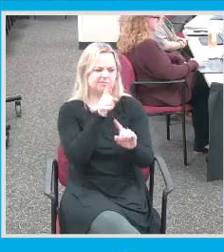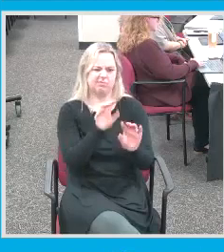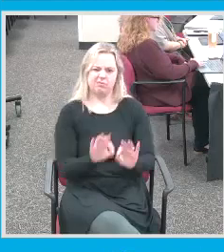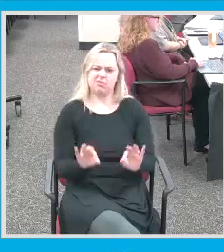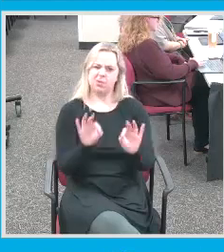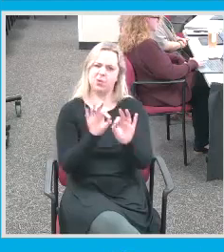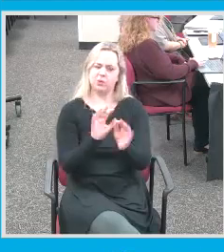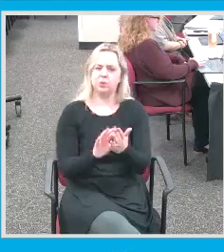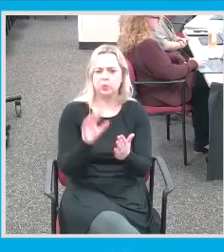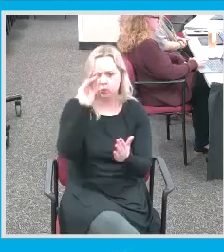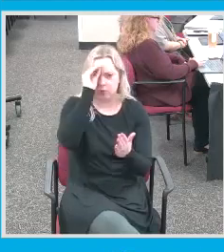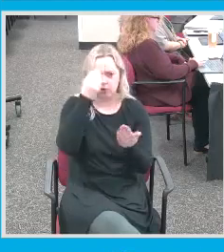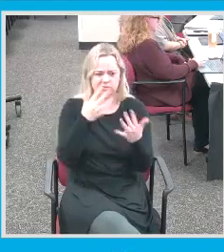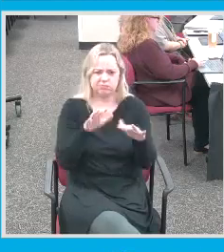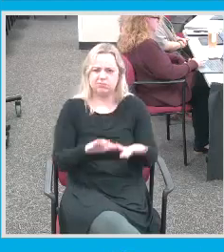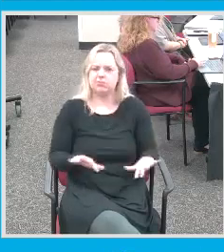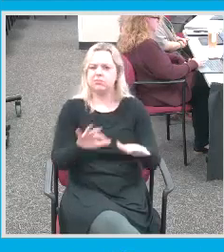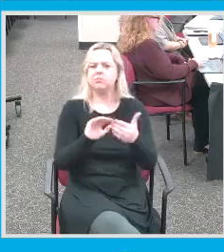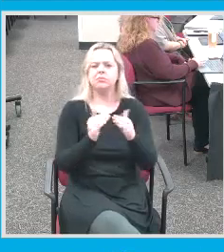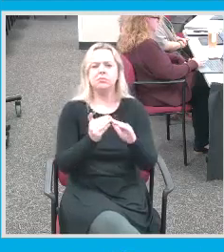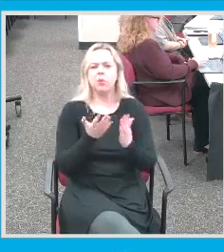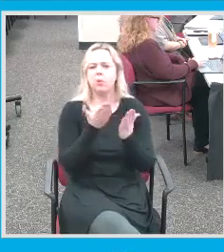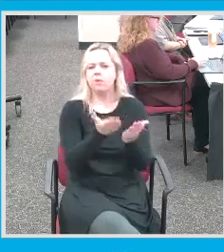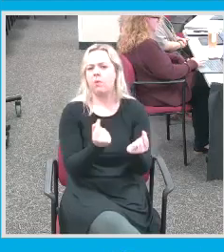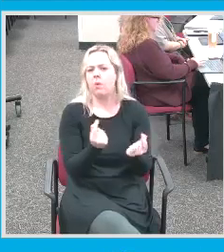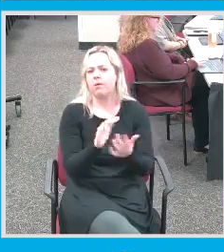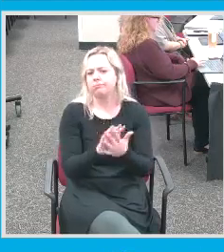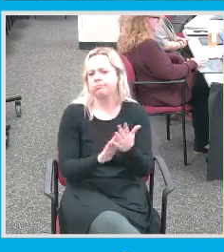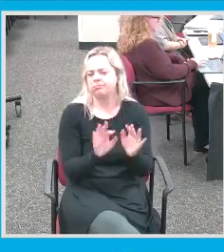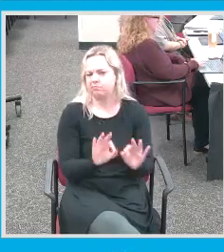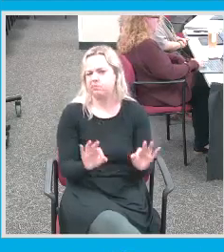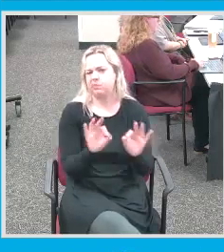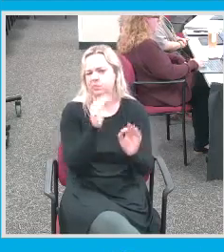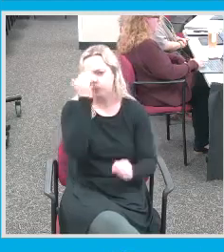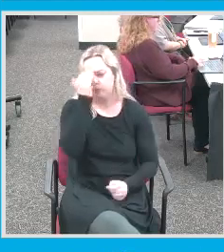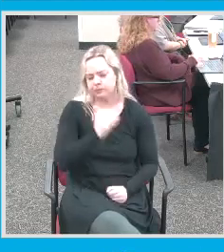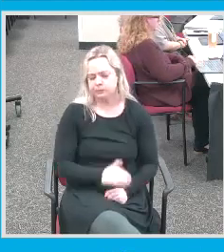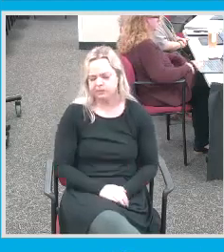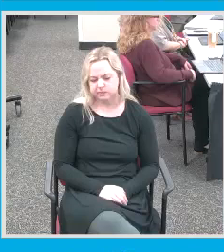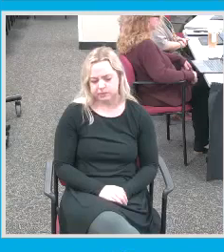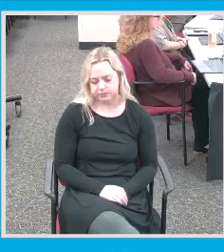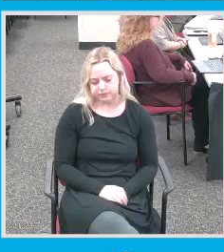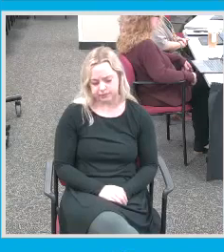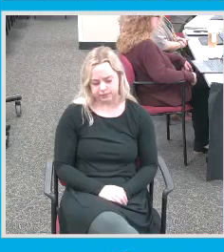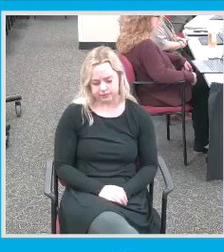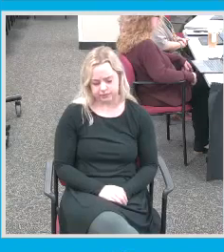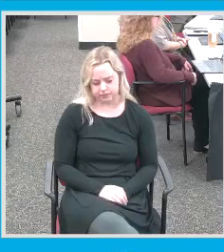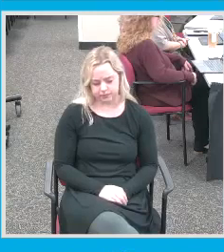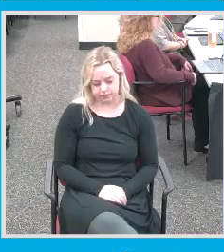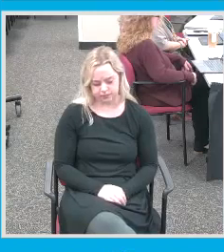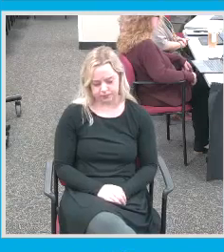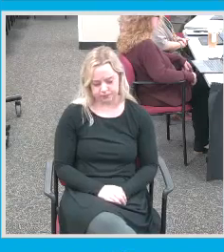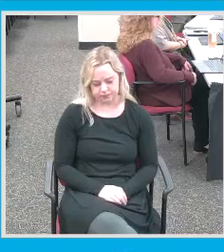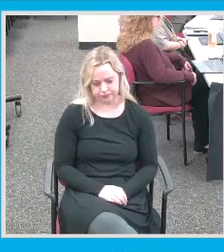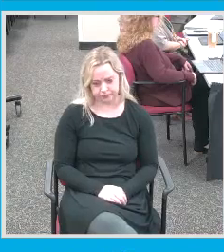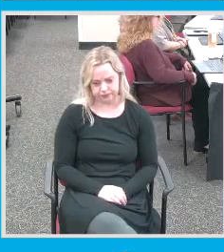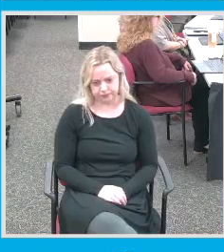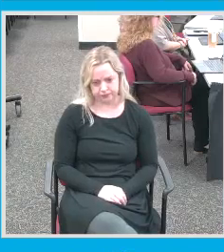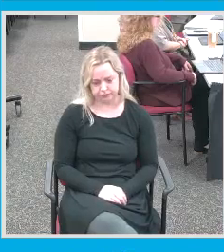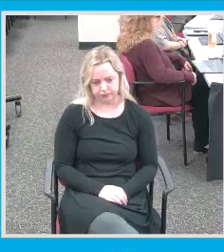community. I did Dr. Keller.